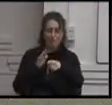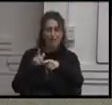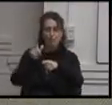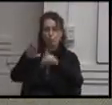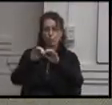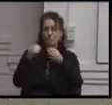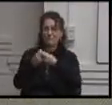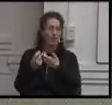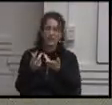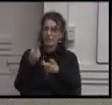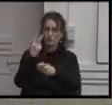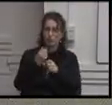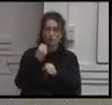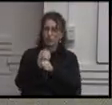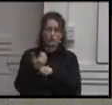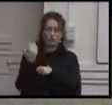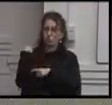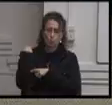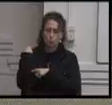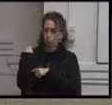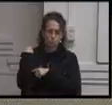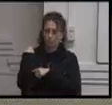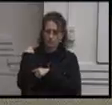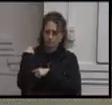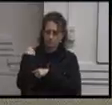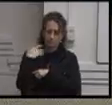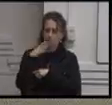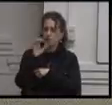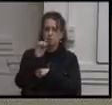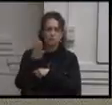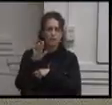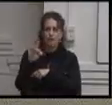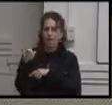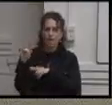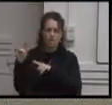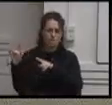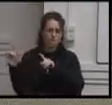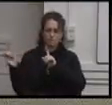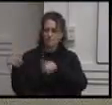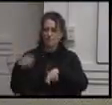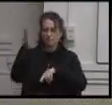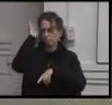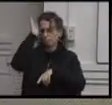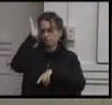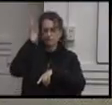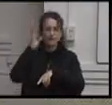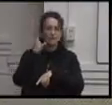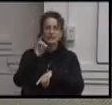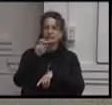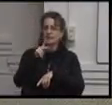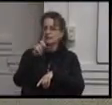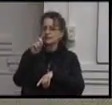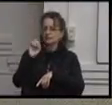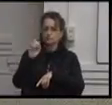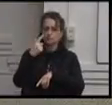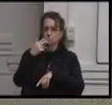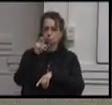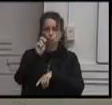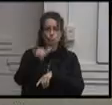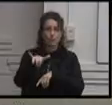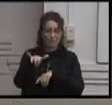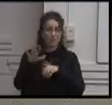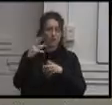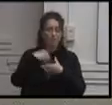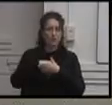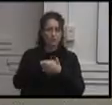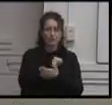ago when BAB came through and Dick was still on the board because they hadn't had their meeting